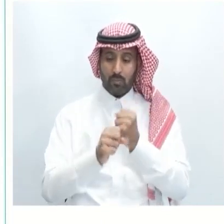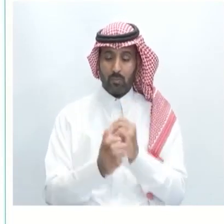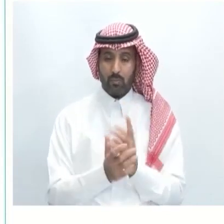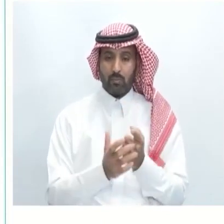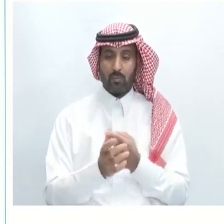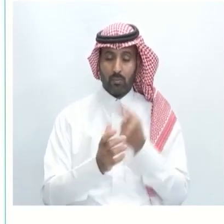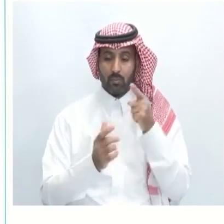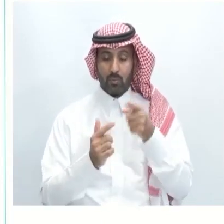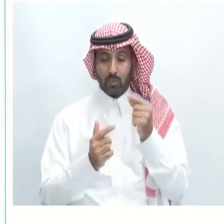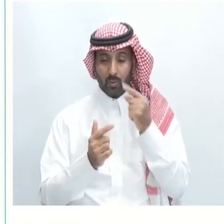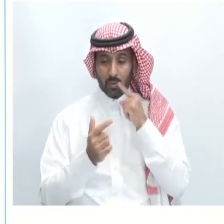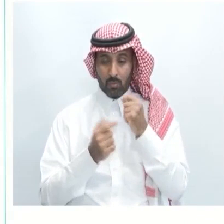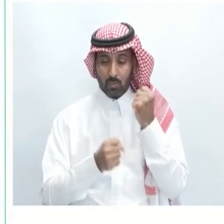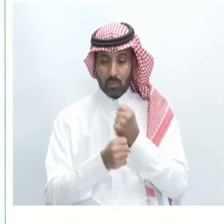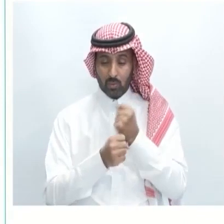one of the most important